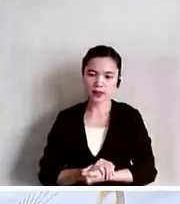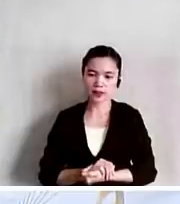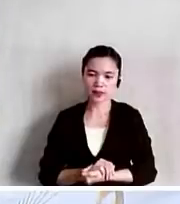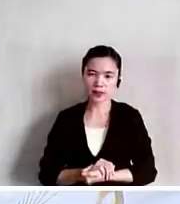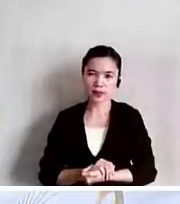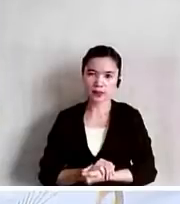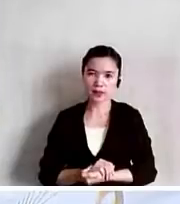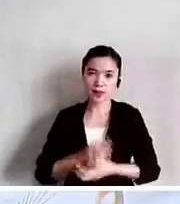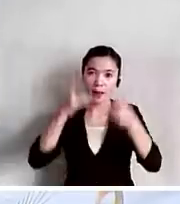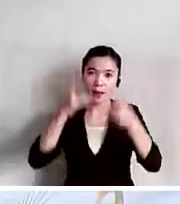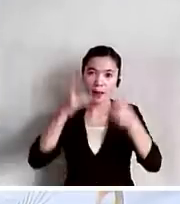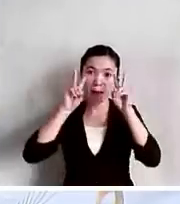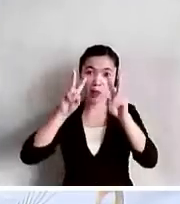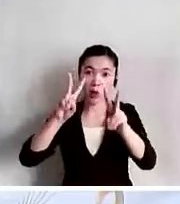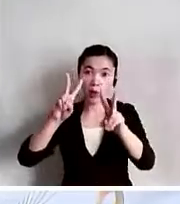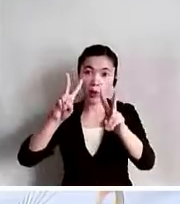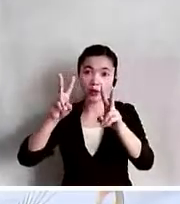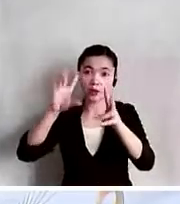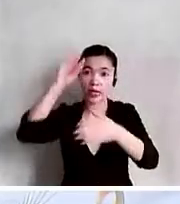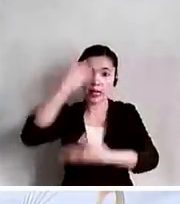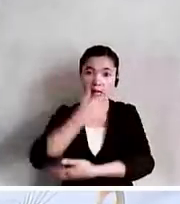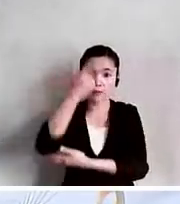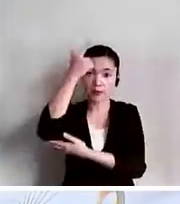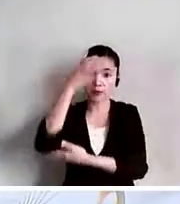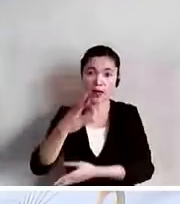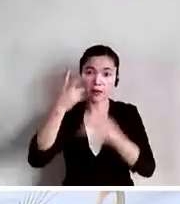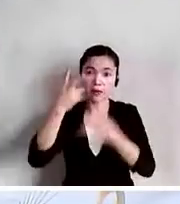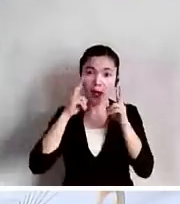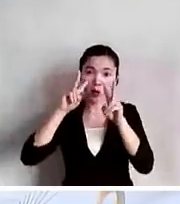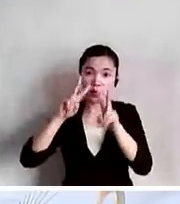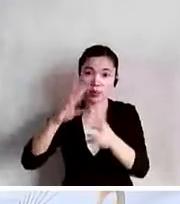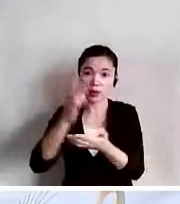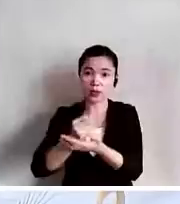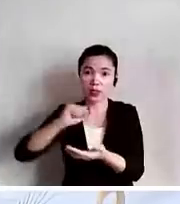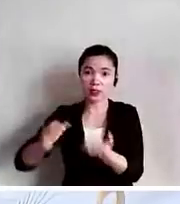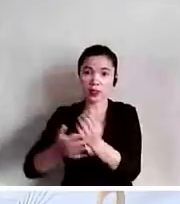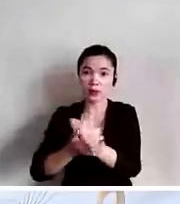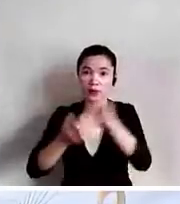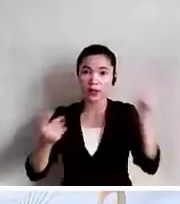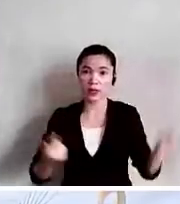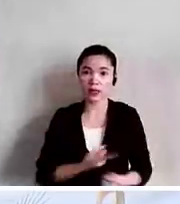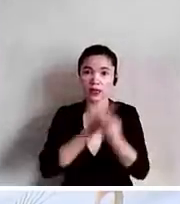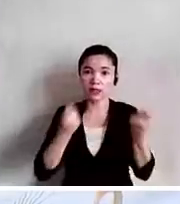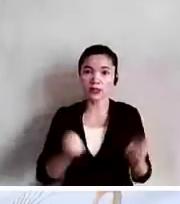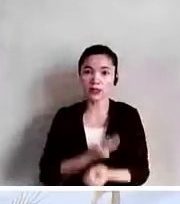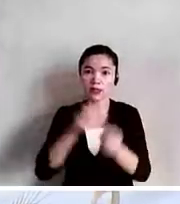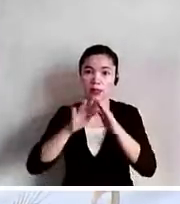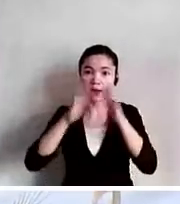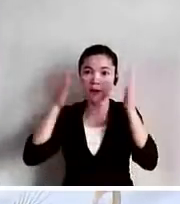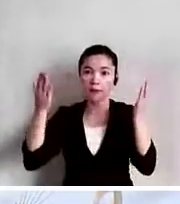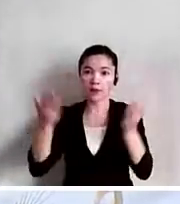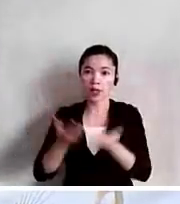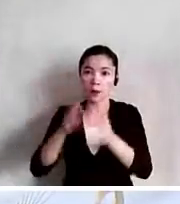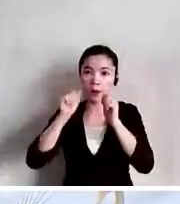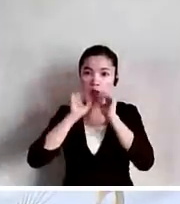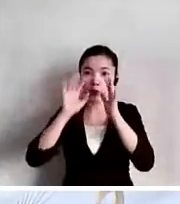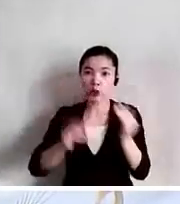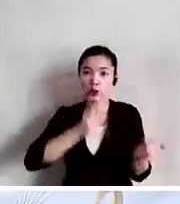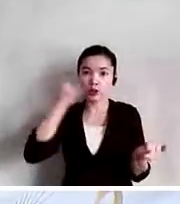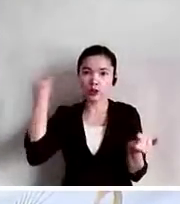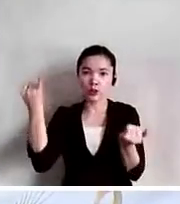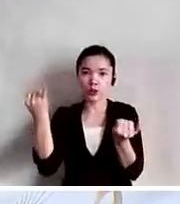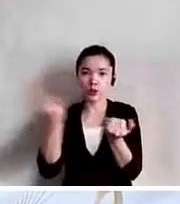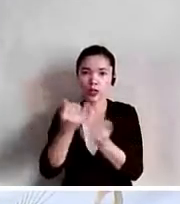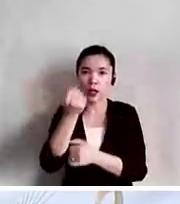Behold the Lamb of God. Behold him who takes away the sins of the world. Blessed are those called to the supper of the Lamb. Lord,